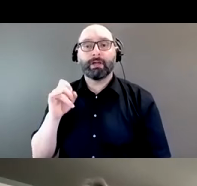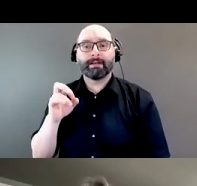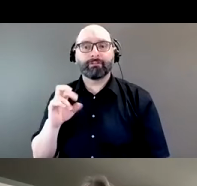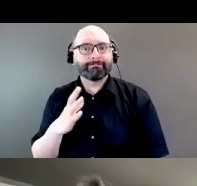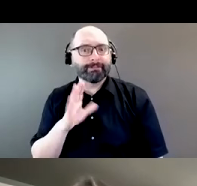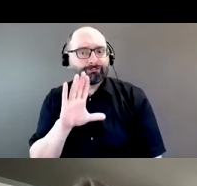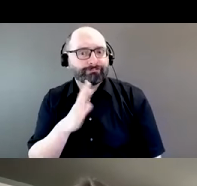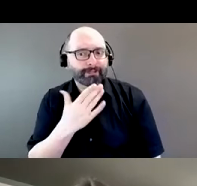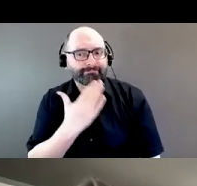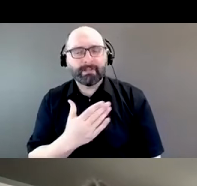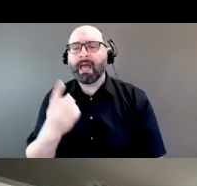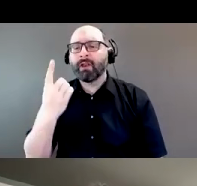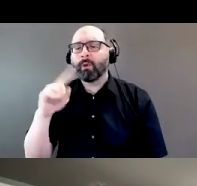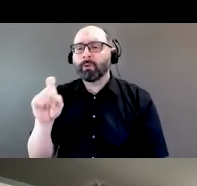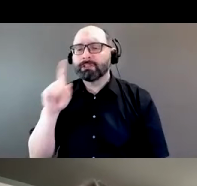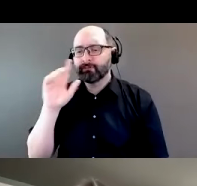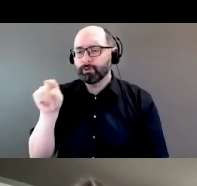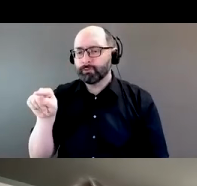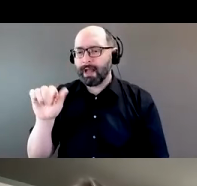you, Alejandra,